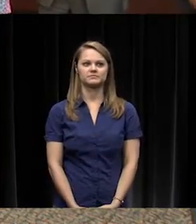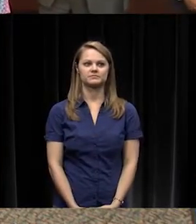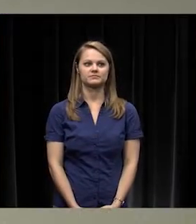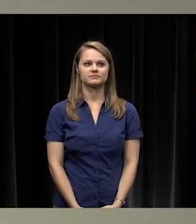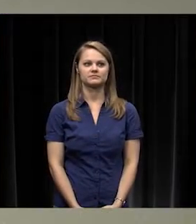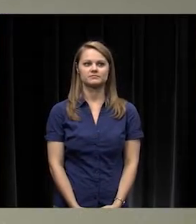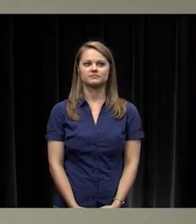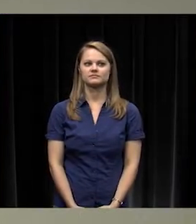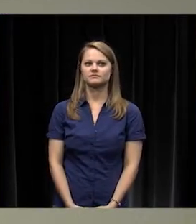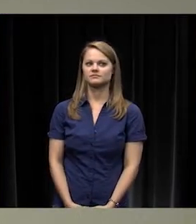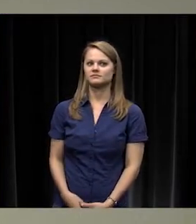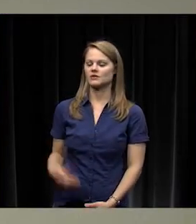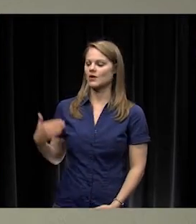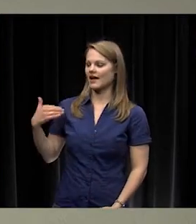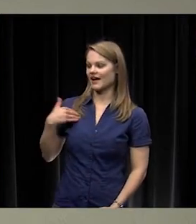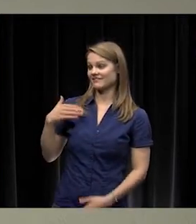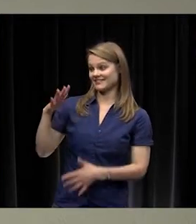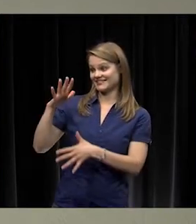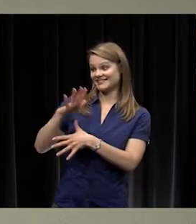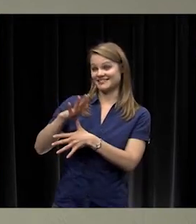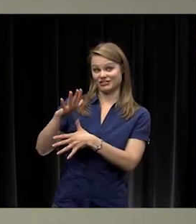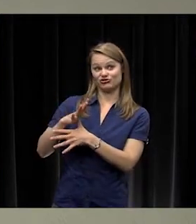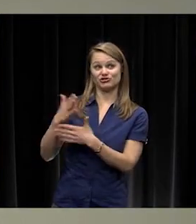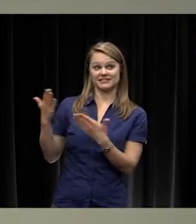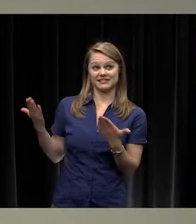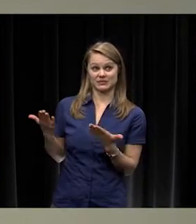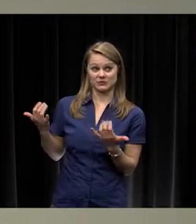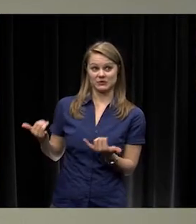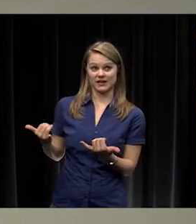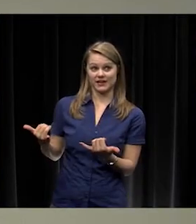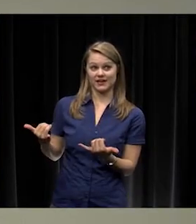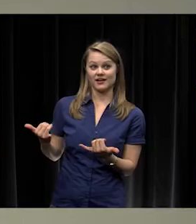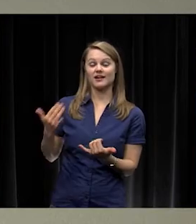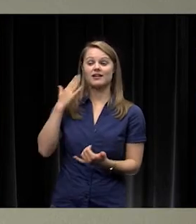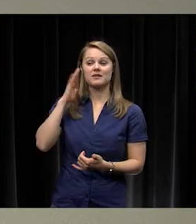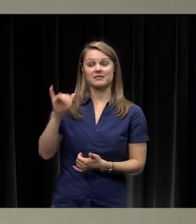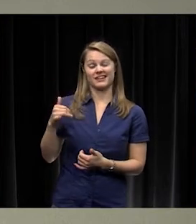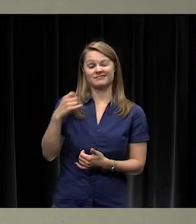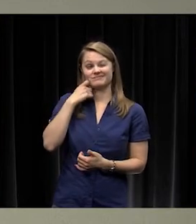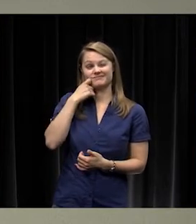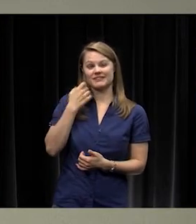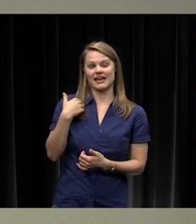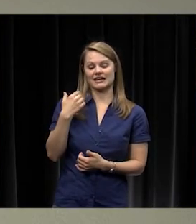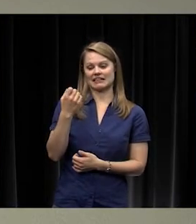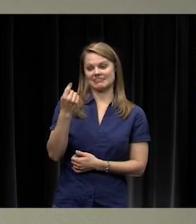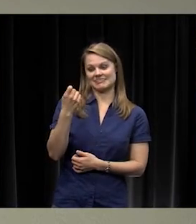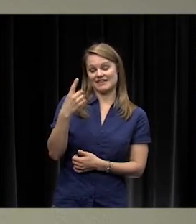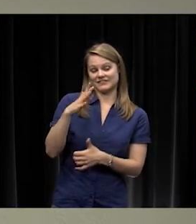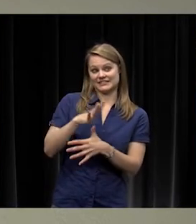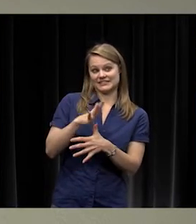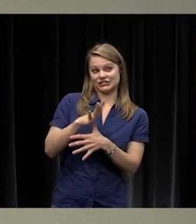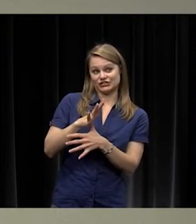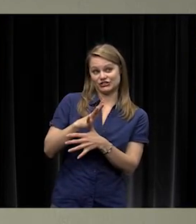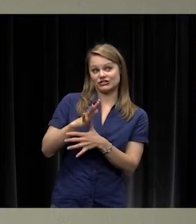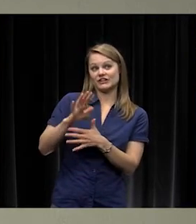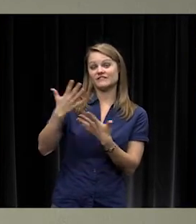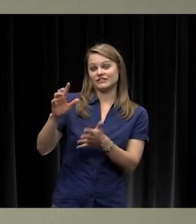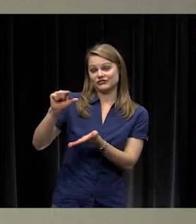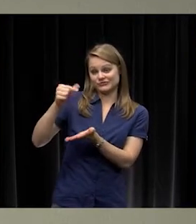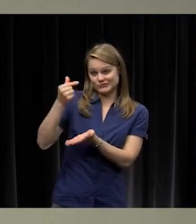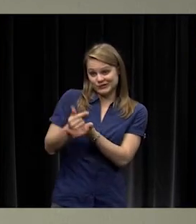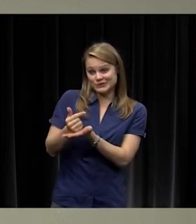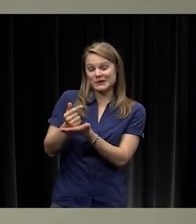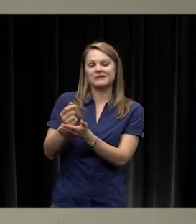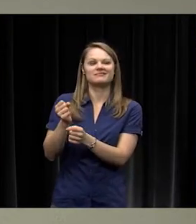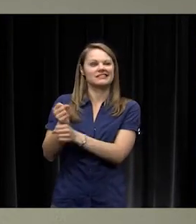We have senior representation here today. We actually had 11 seniors that graduated and going on to play college athletics next